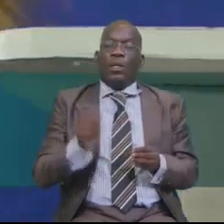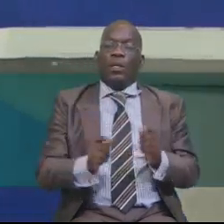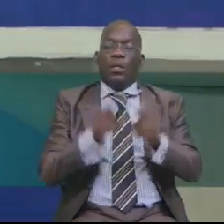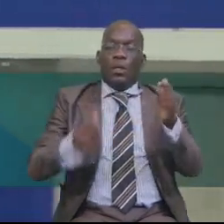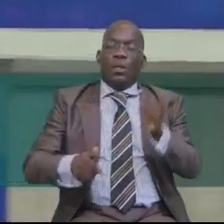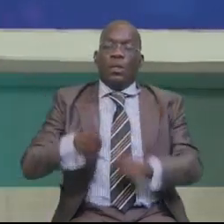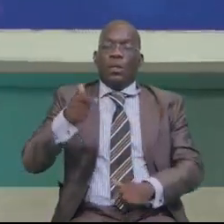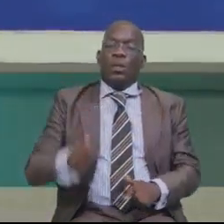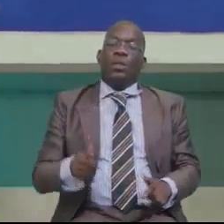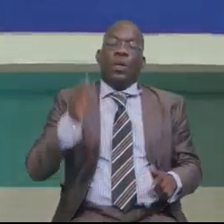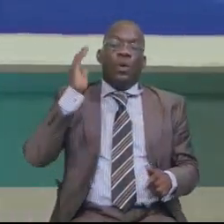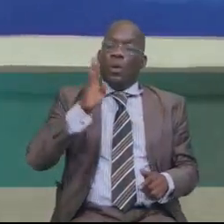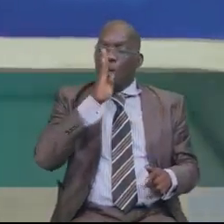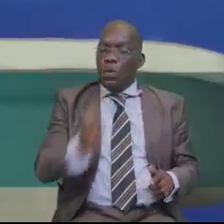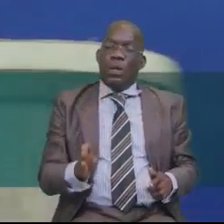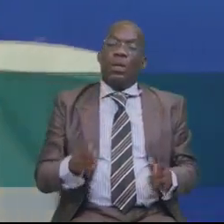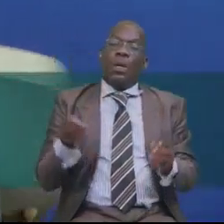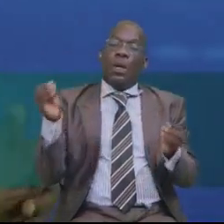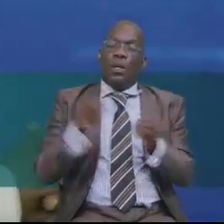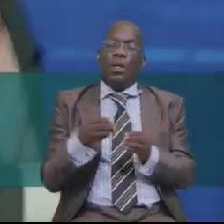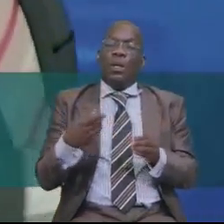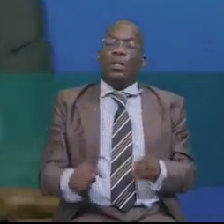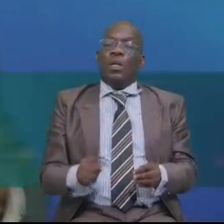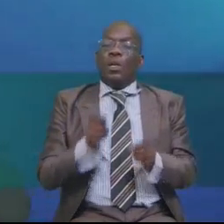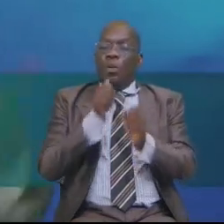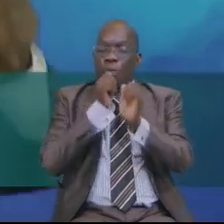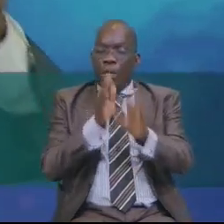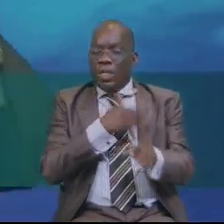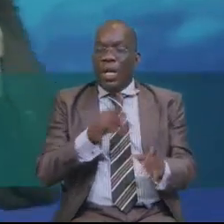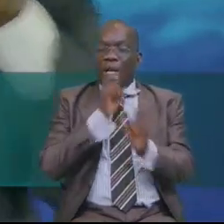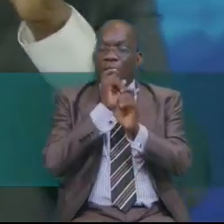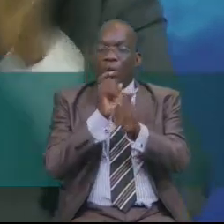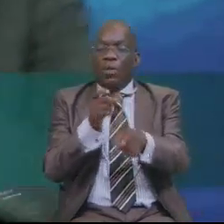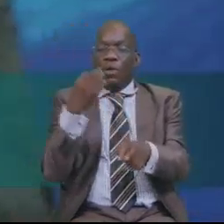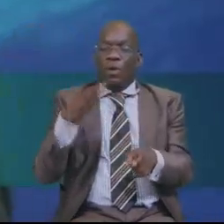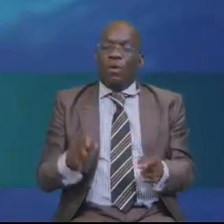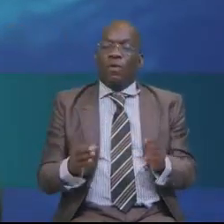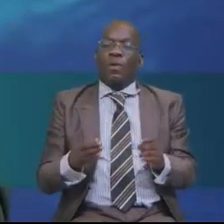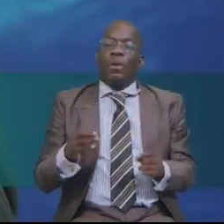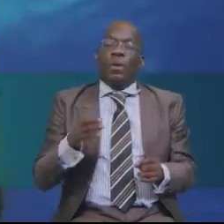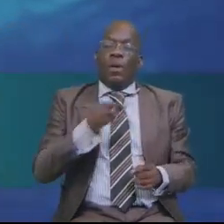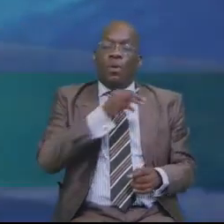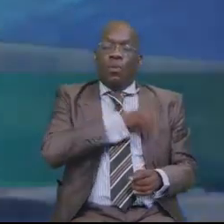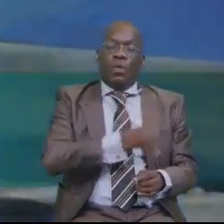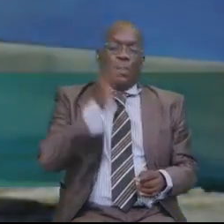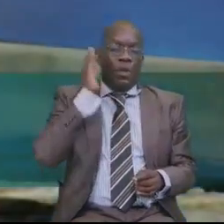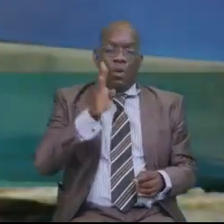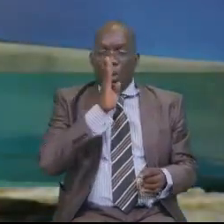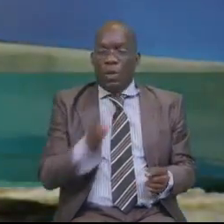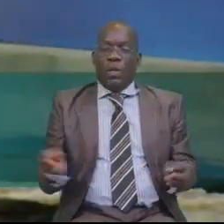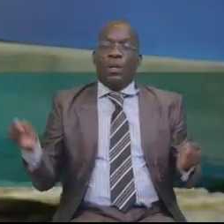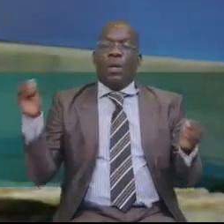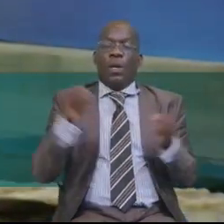of ministry and the reward of ministry will be added. But here is the condition. Here is